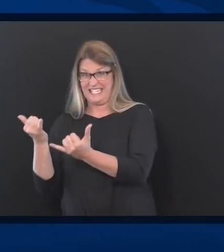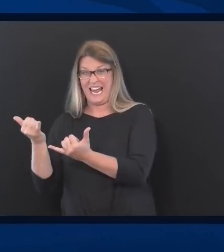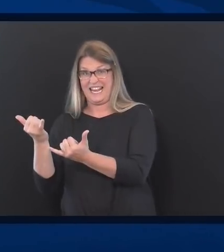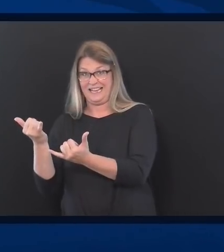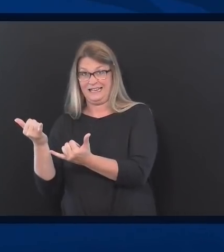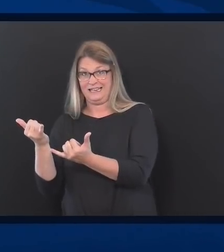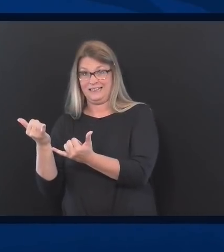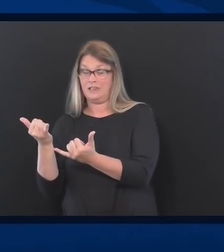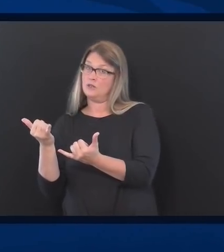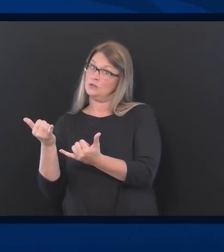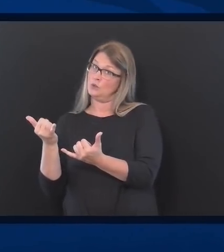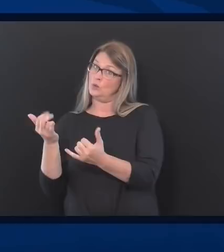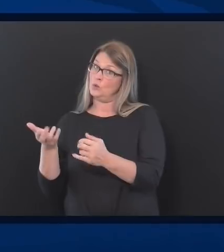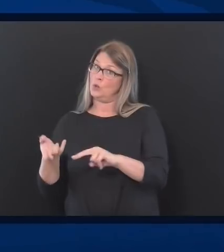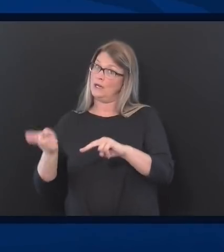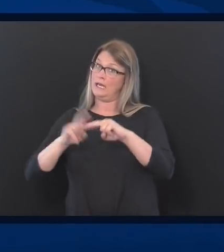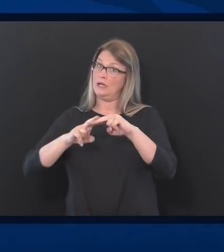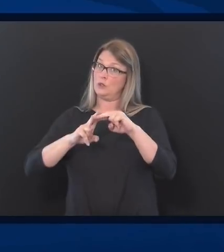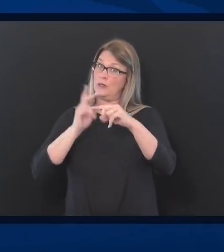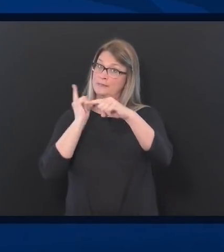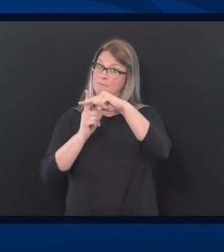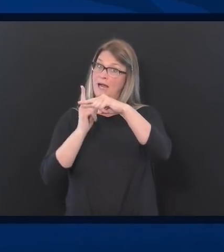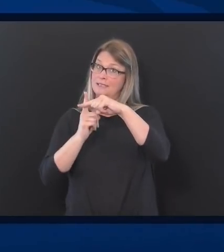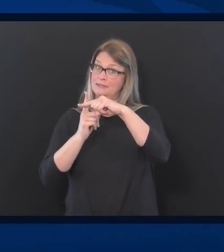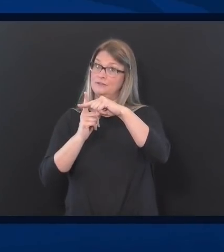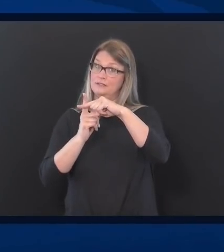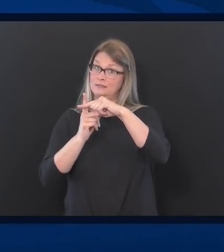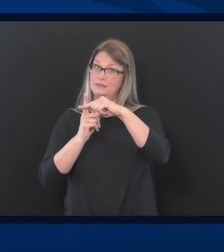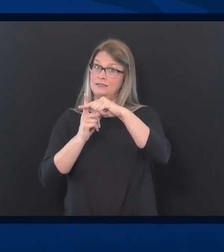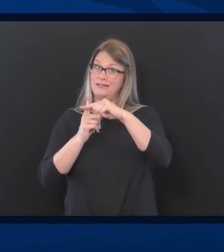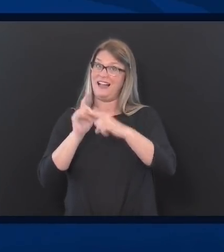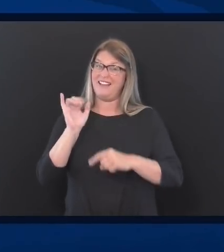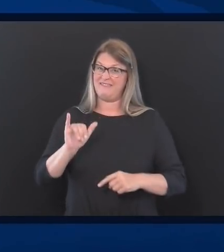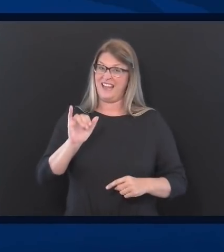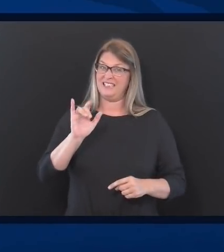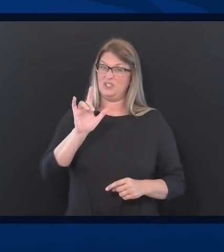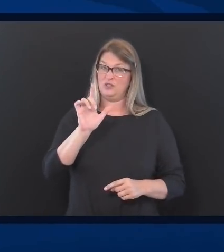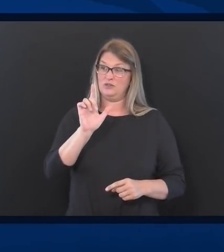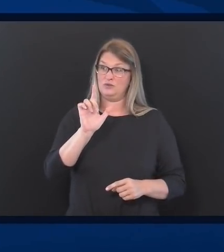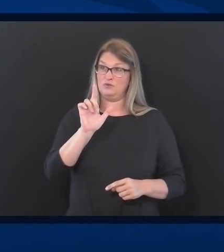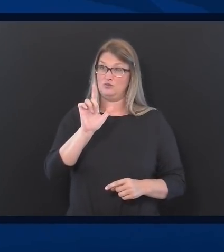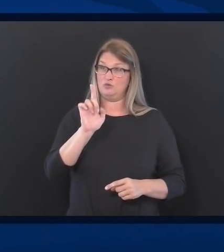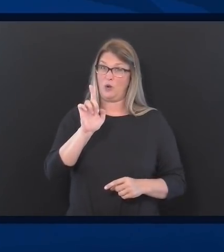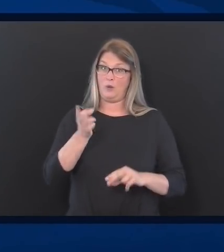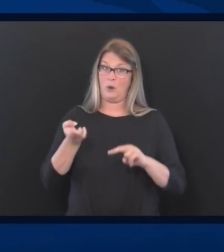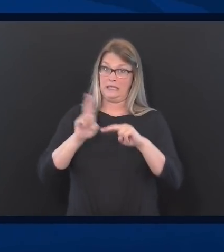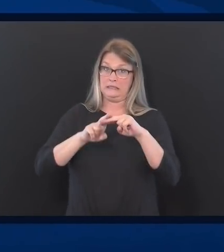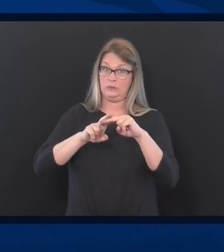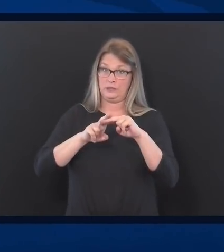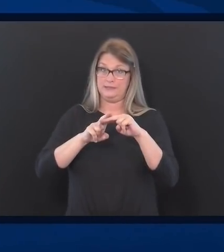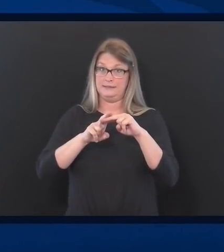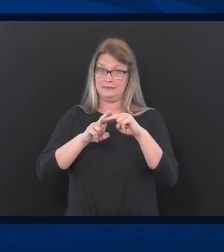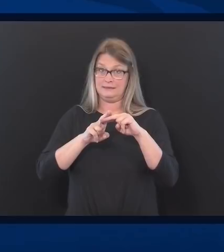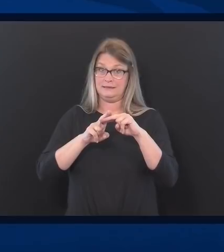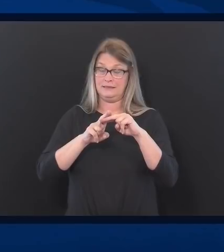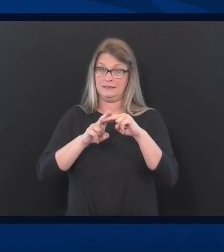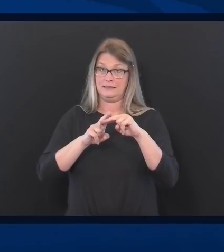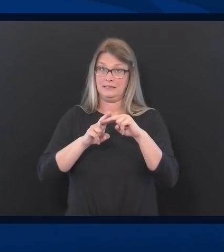today is an increase in positives by 21, with slightly